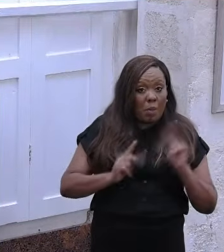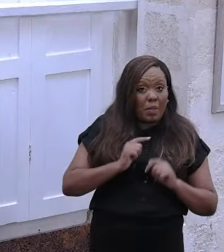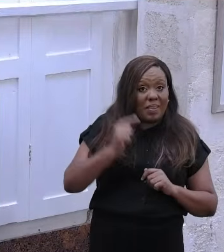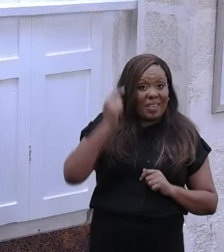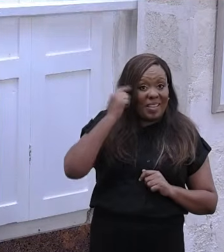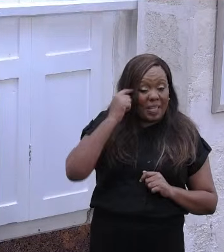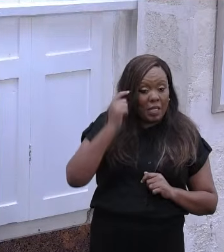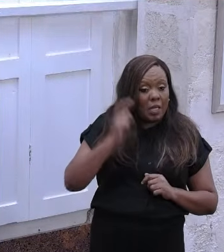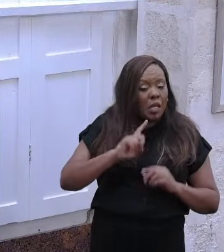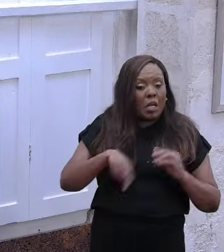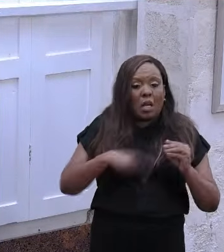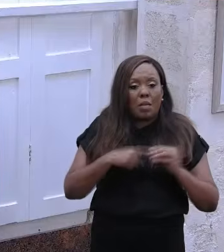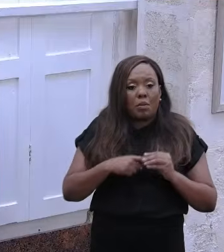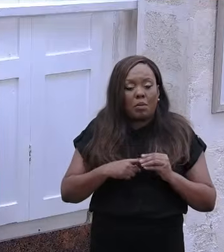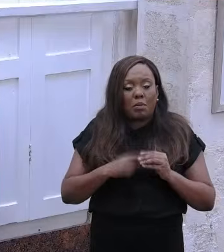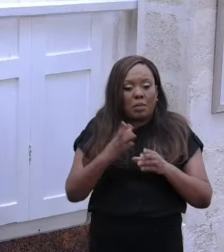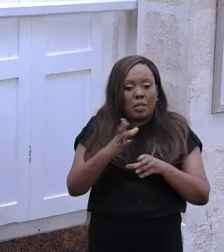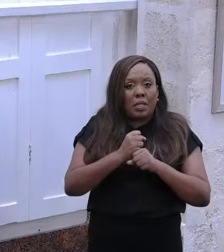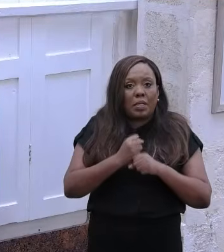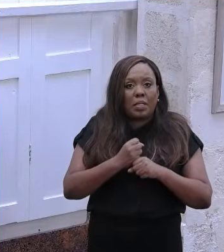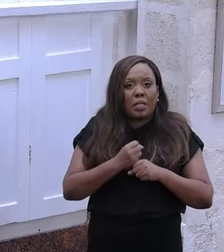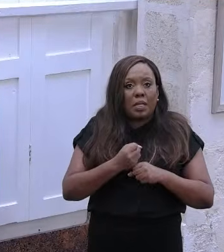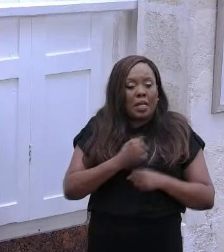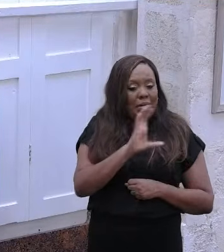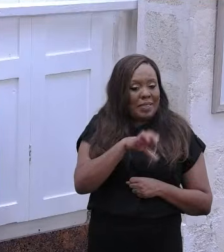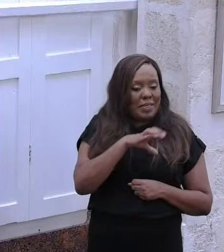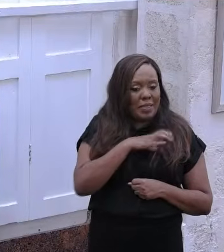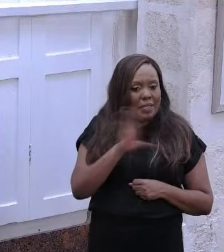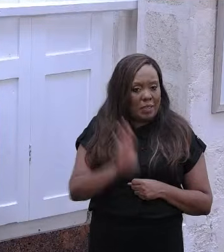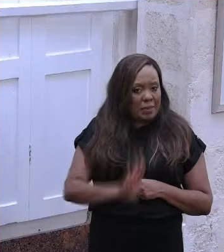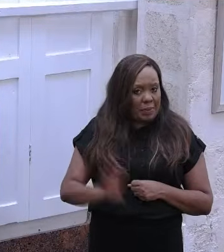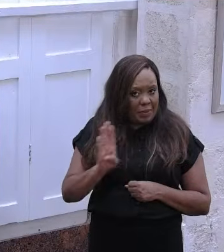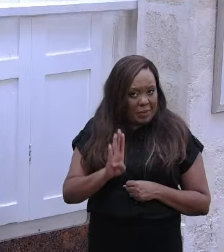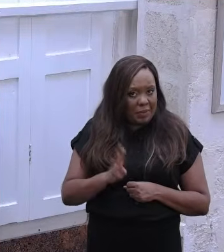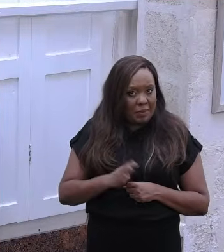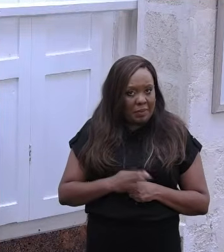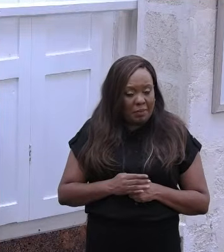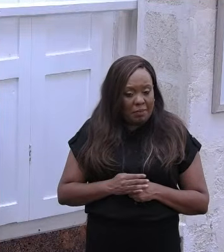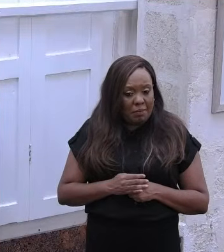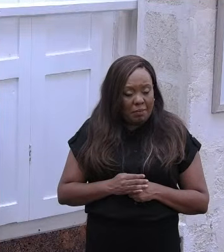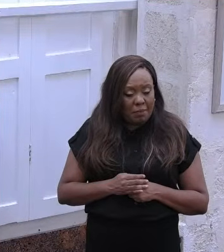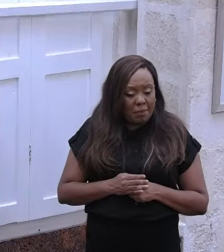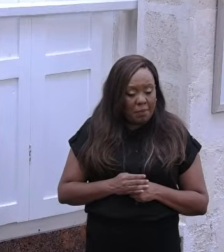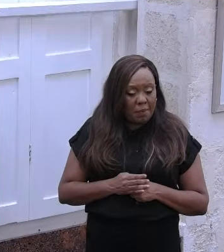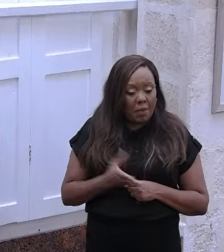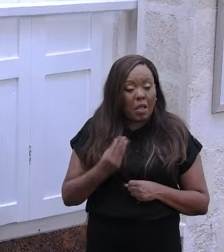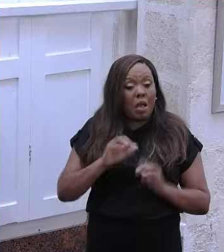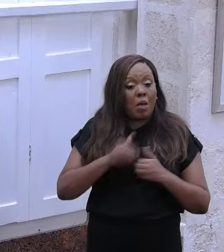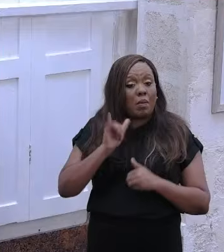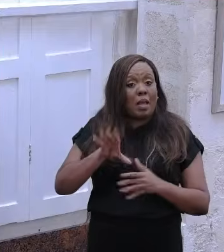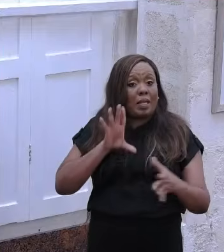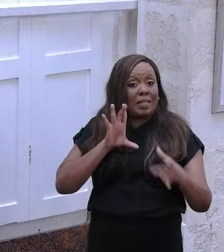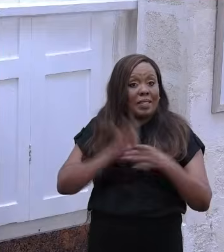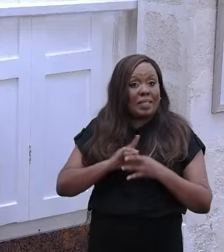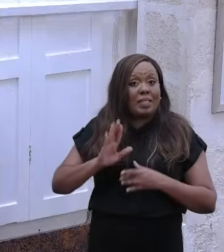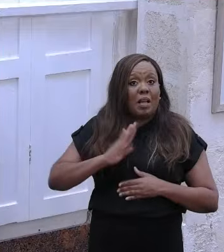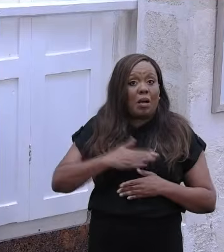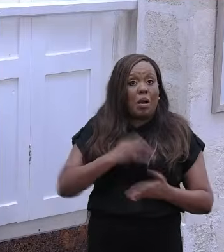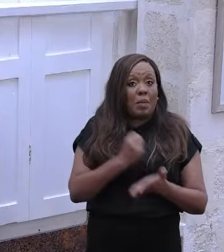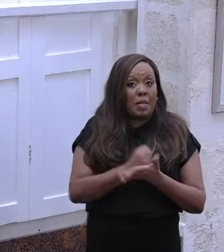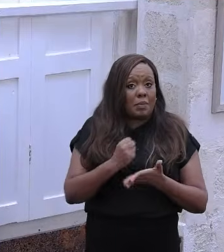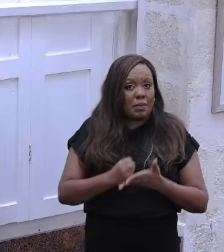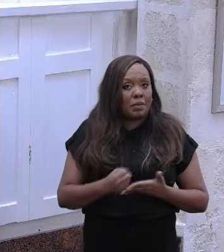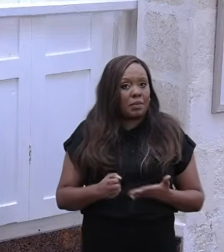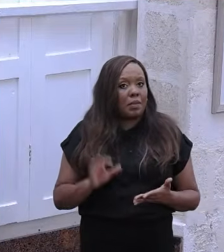precious thing that we have, which is our citizenship, and connectedly our passport that comes with it. So that's my submission,